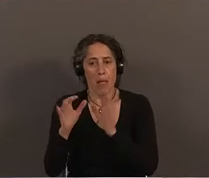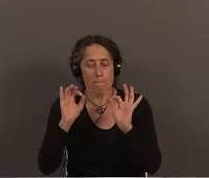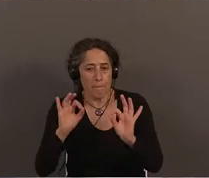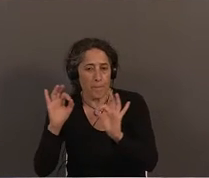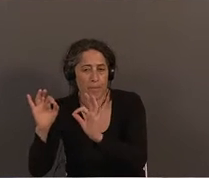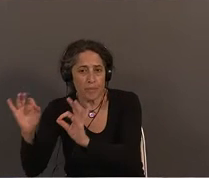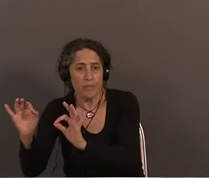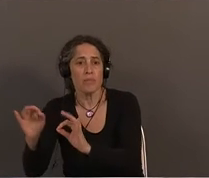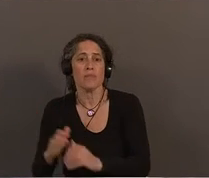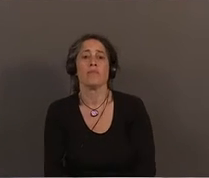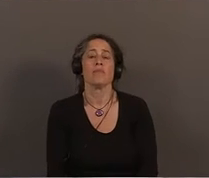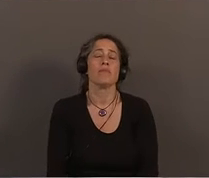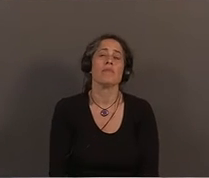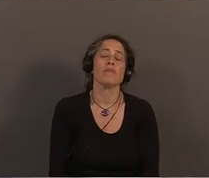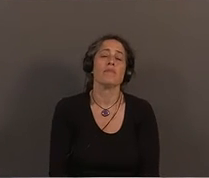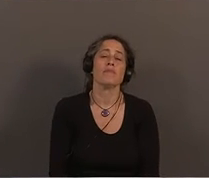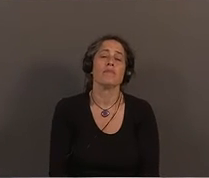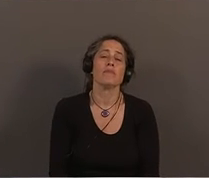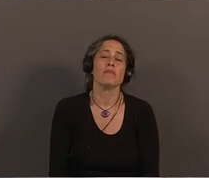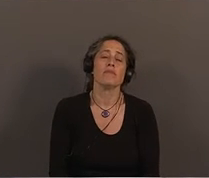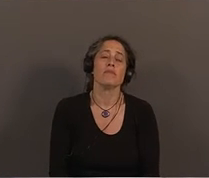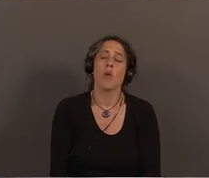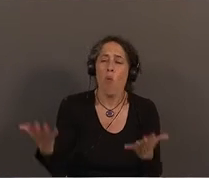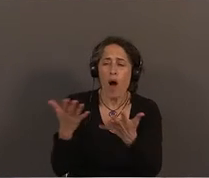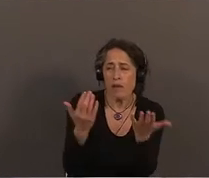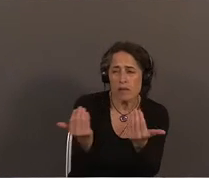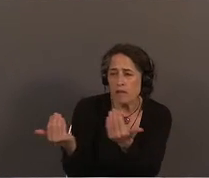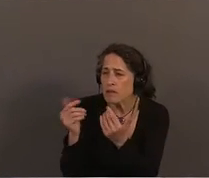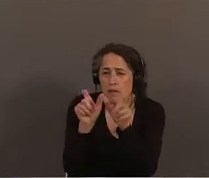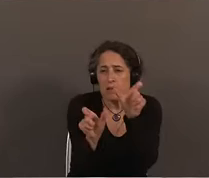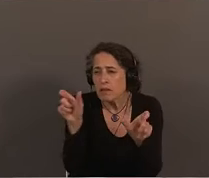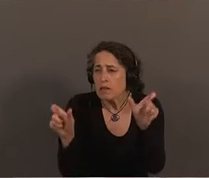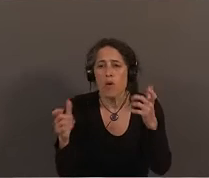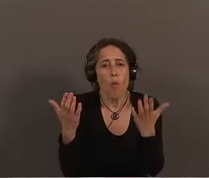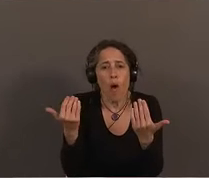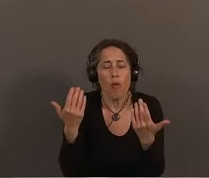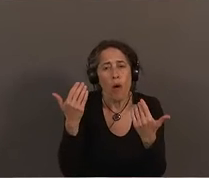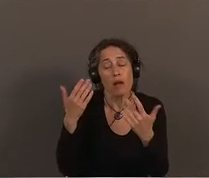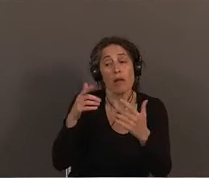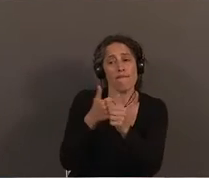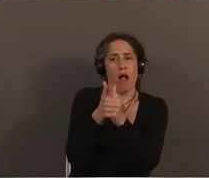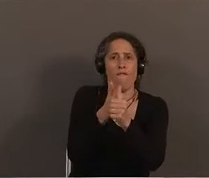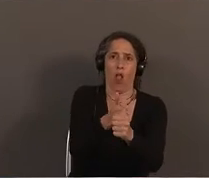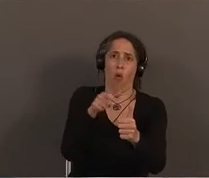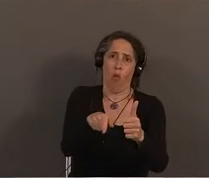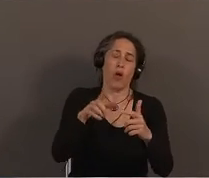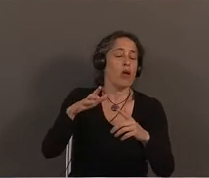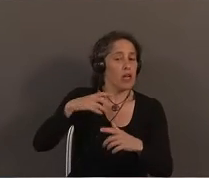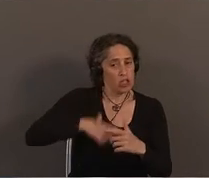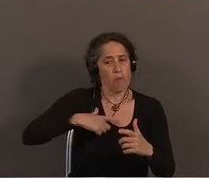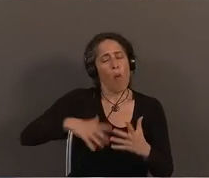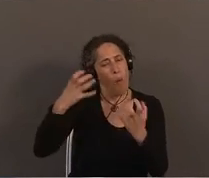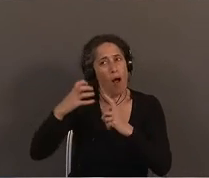you know, what do the citizens want out there? What do consumers want? And this one of those areas where we could